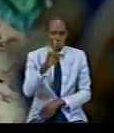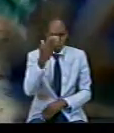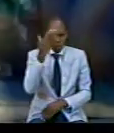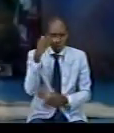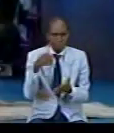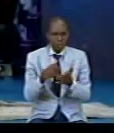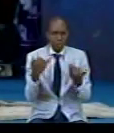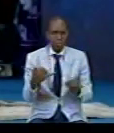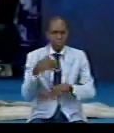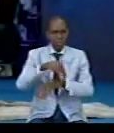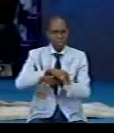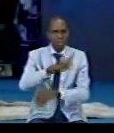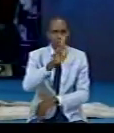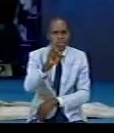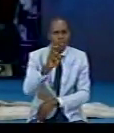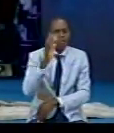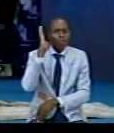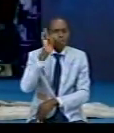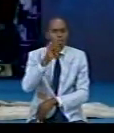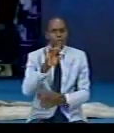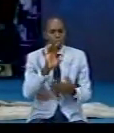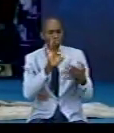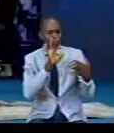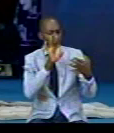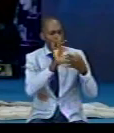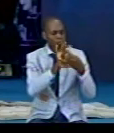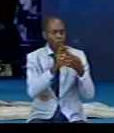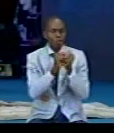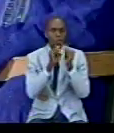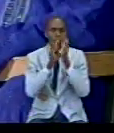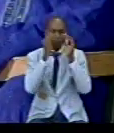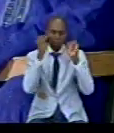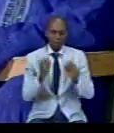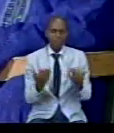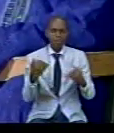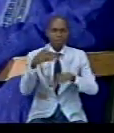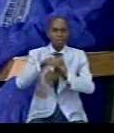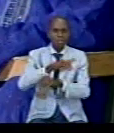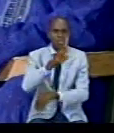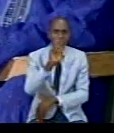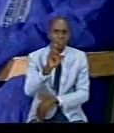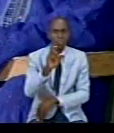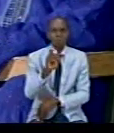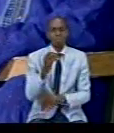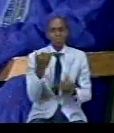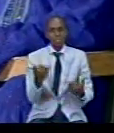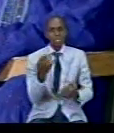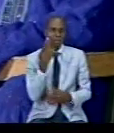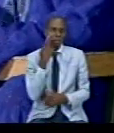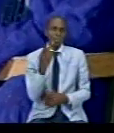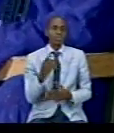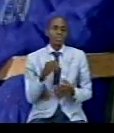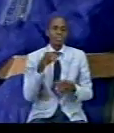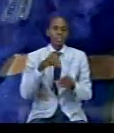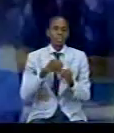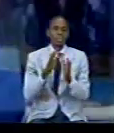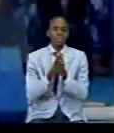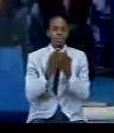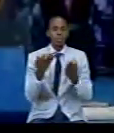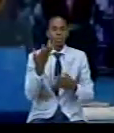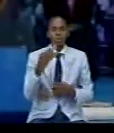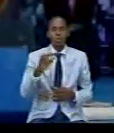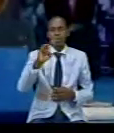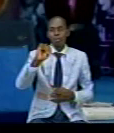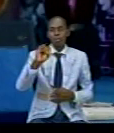Yes. Will you connect with that power tonight? Yes. Look at this. We're looking at Matthew